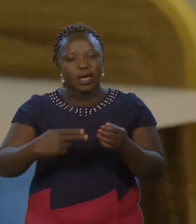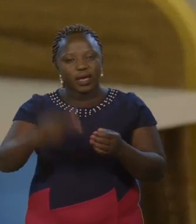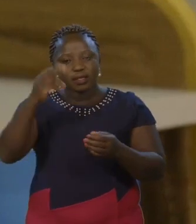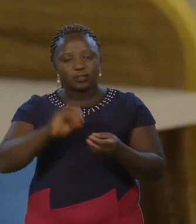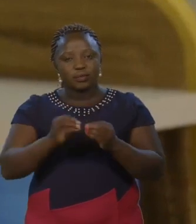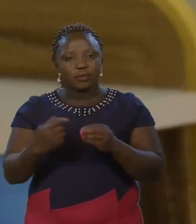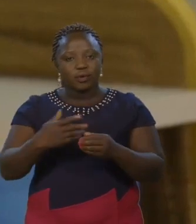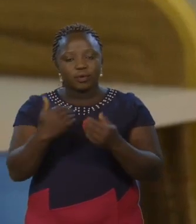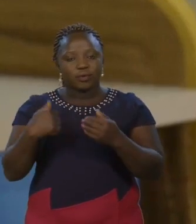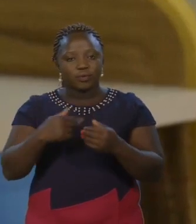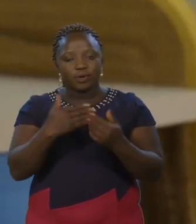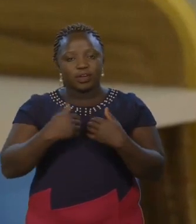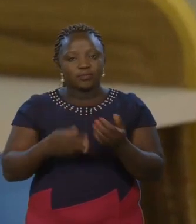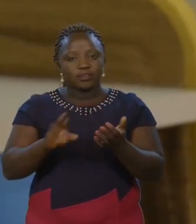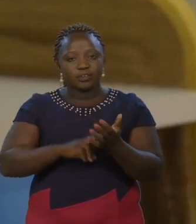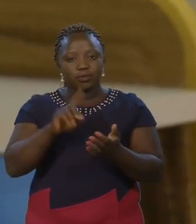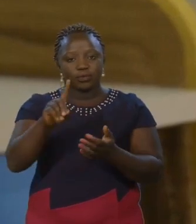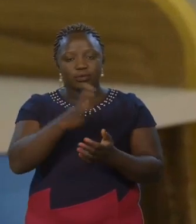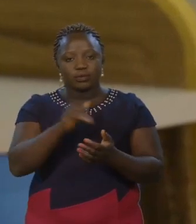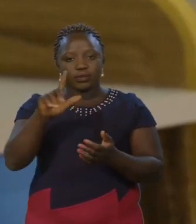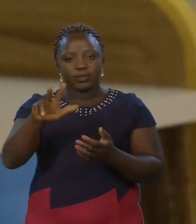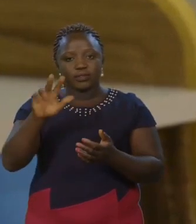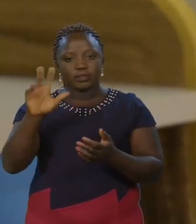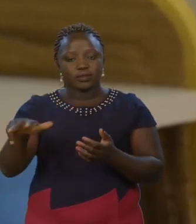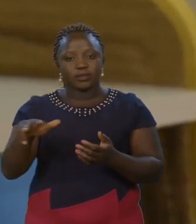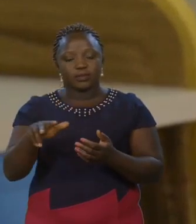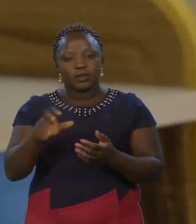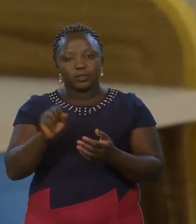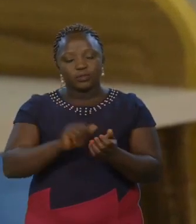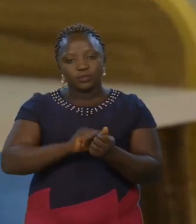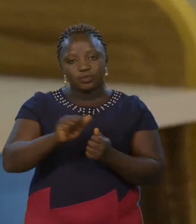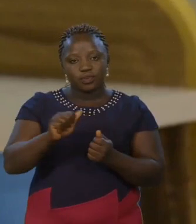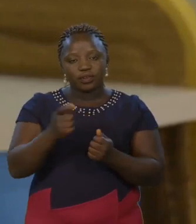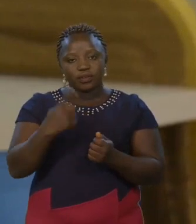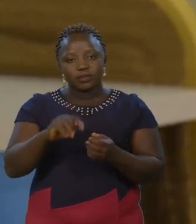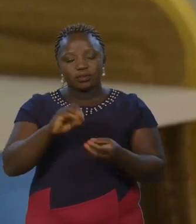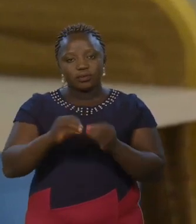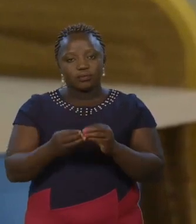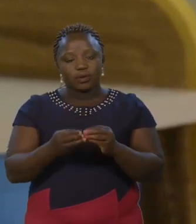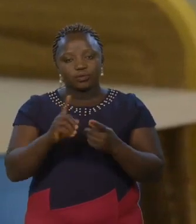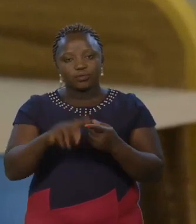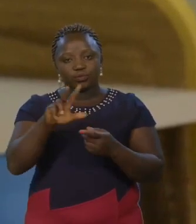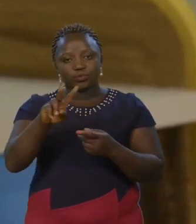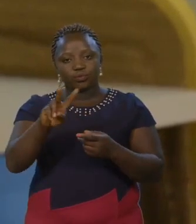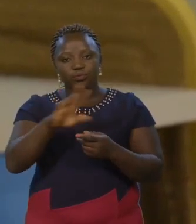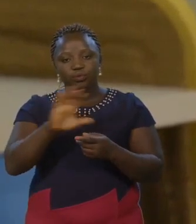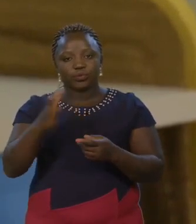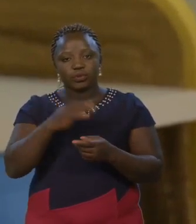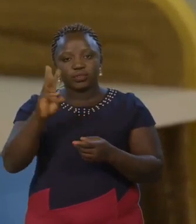the highest number, we have registered 133 so far. Yes, taking the total tally to